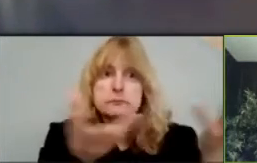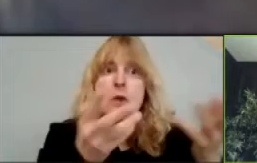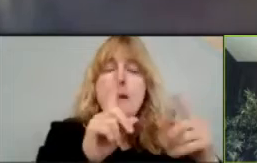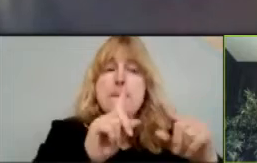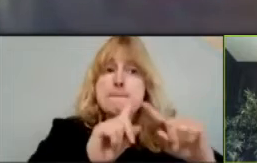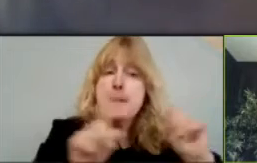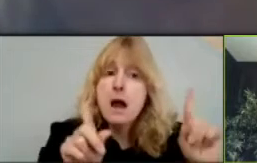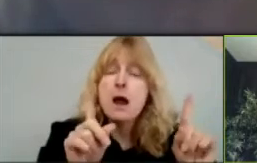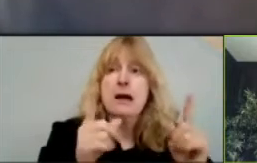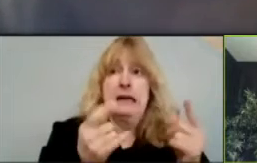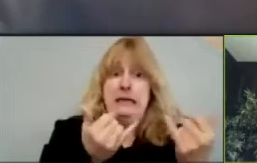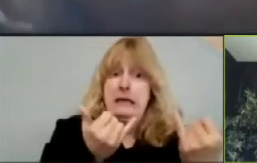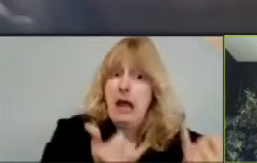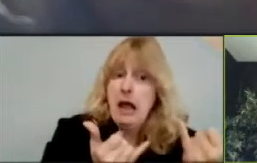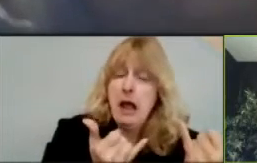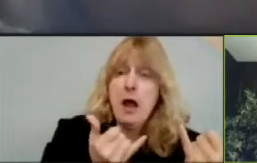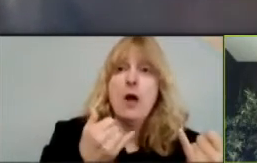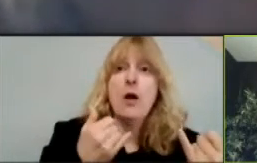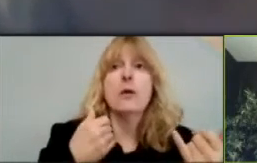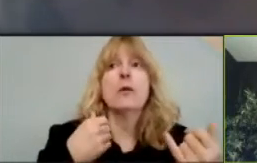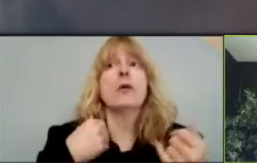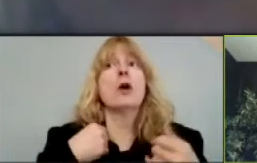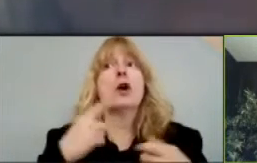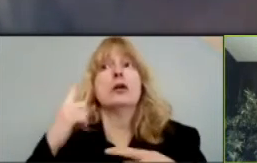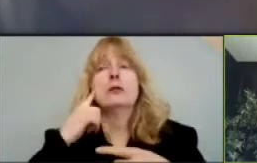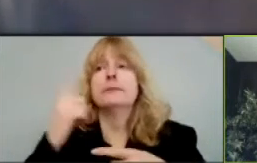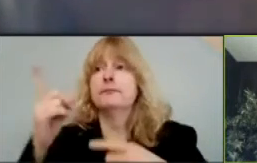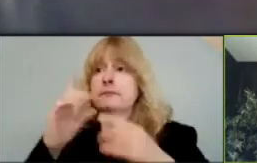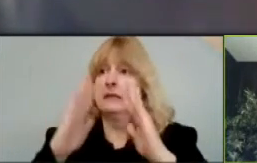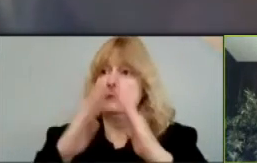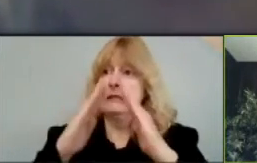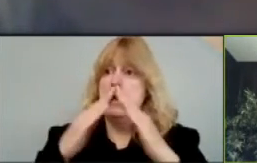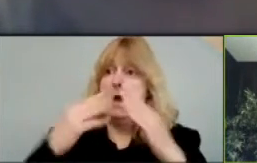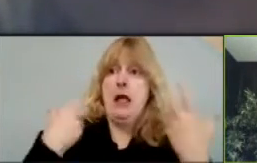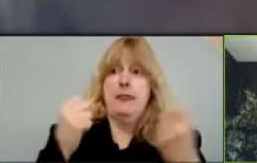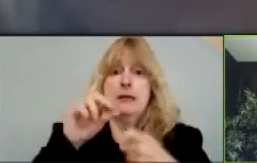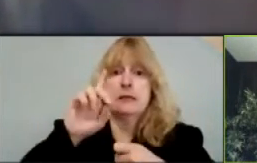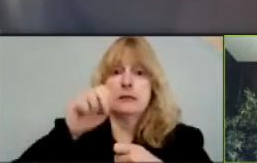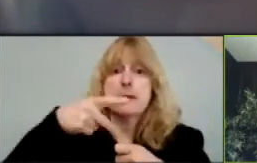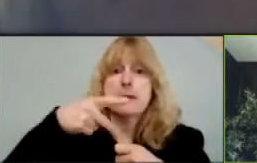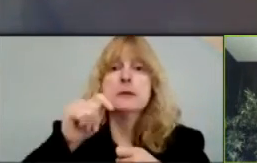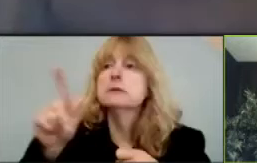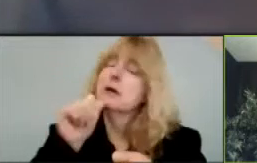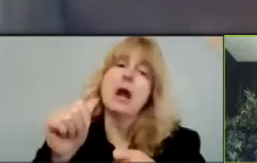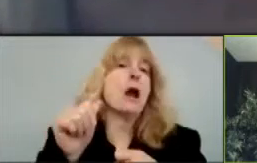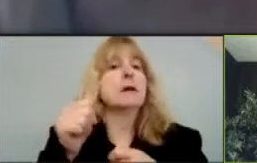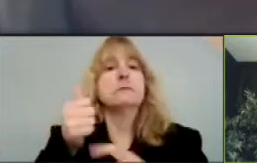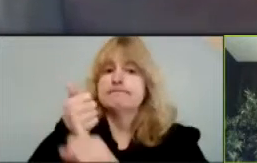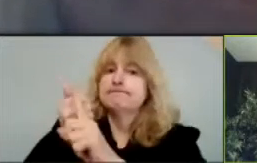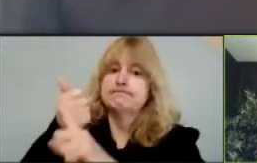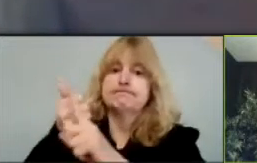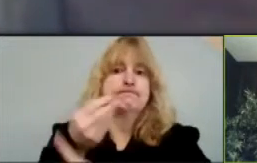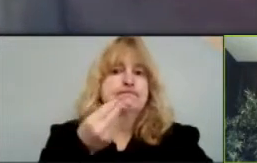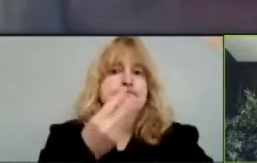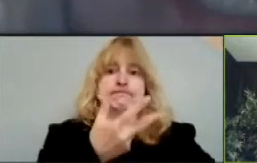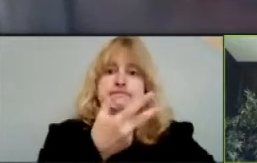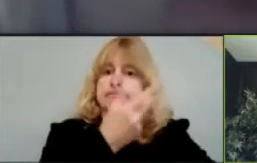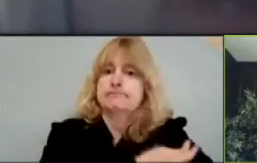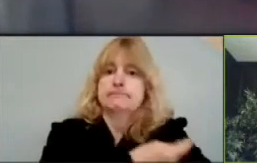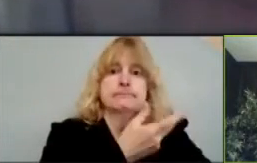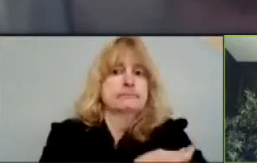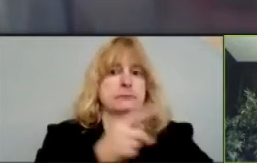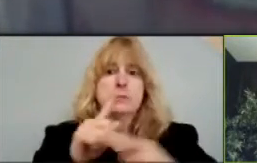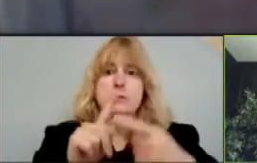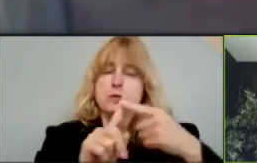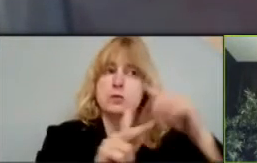what I know right now is that the city's health department will not directly administer the vaccine to